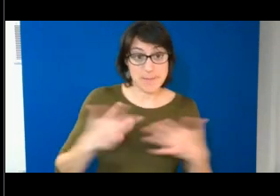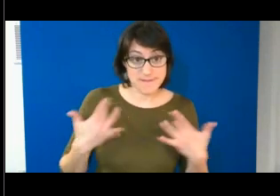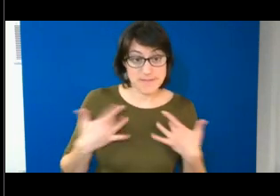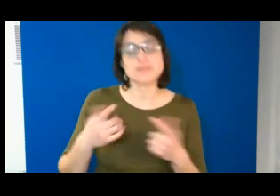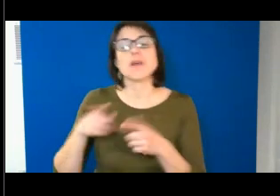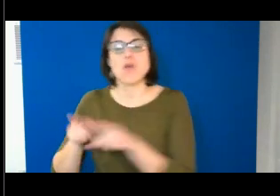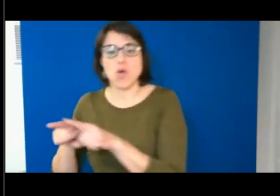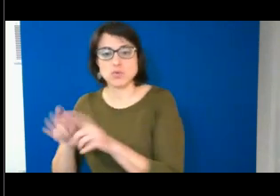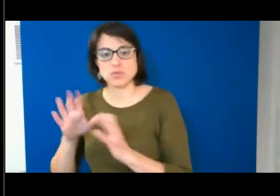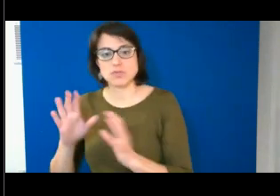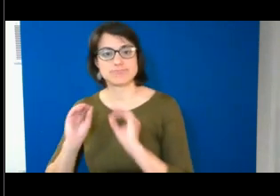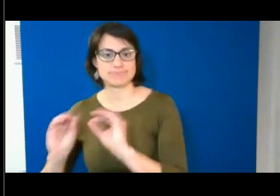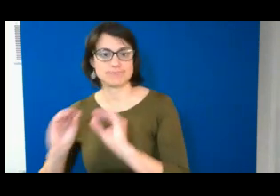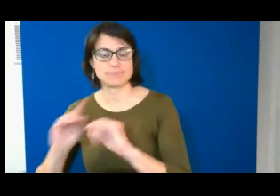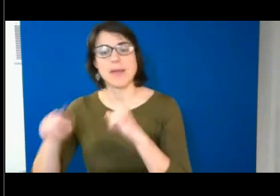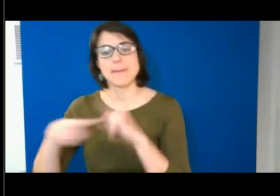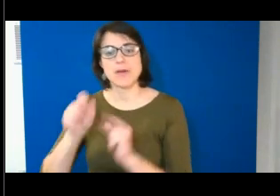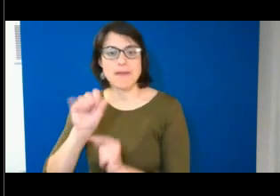AI.